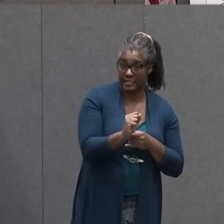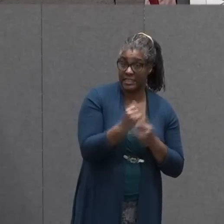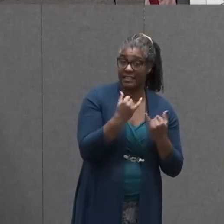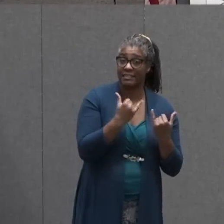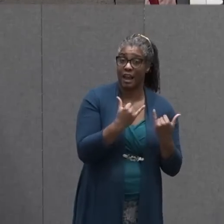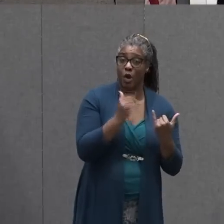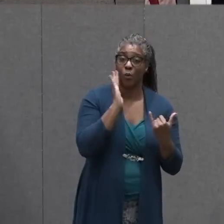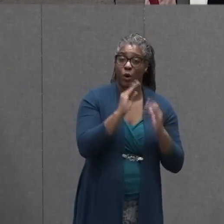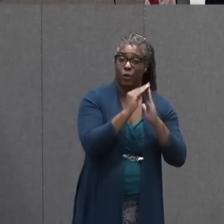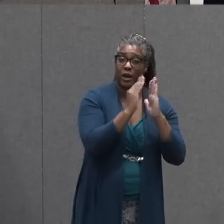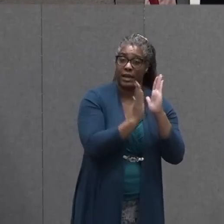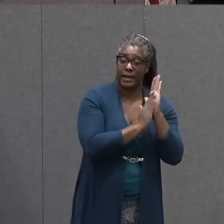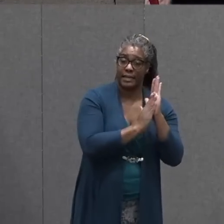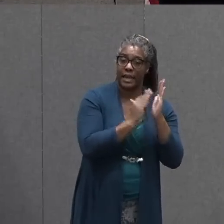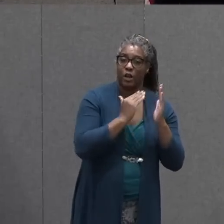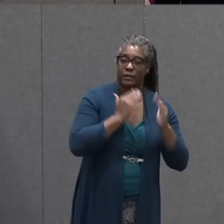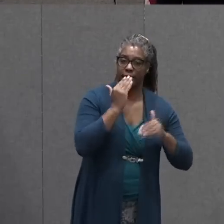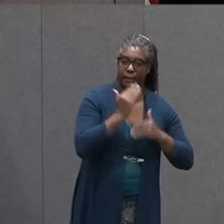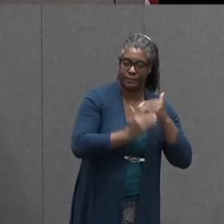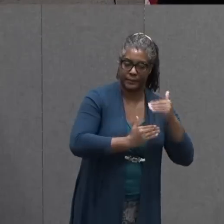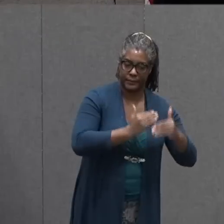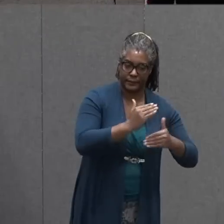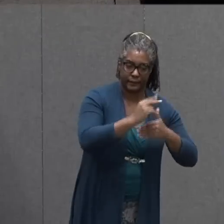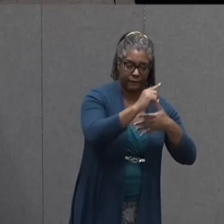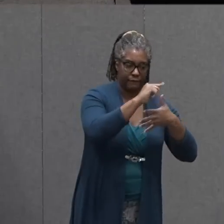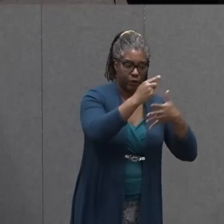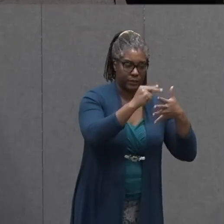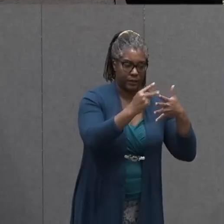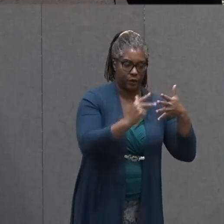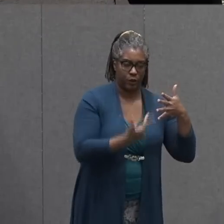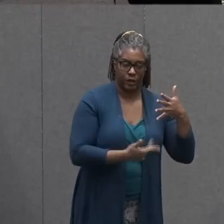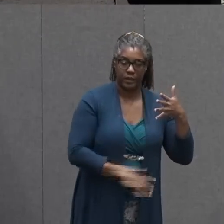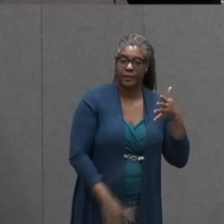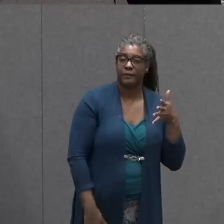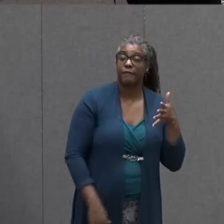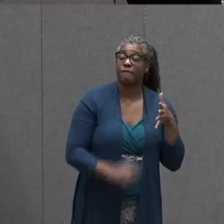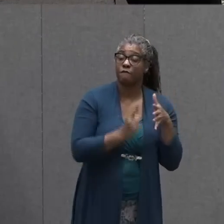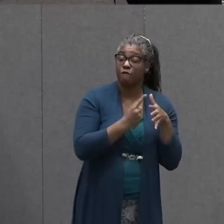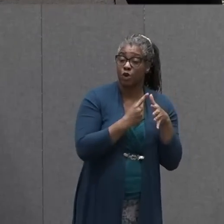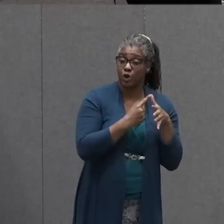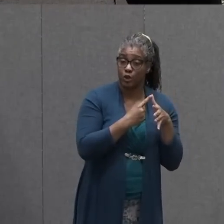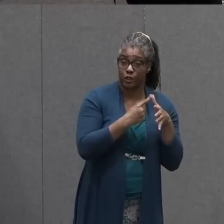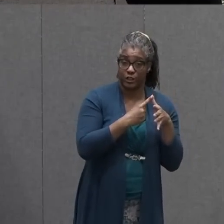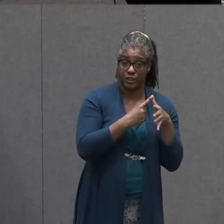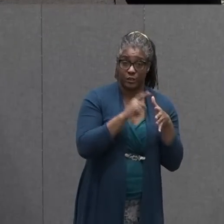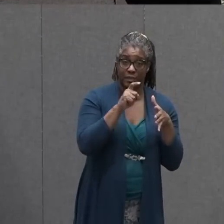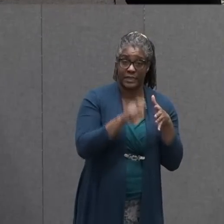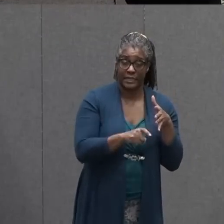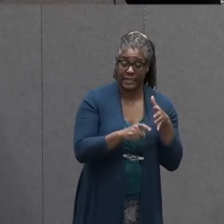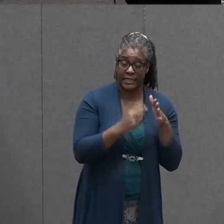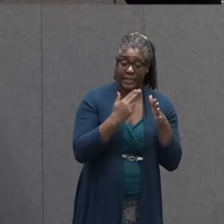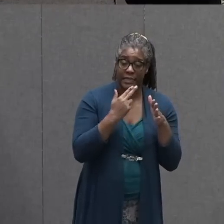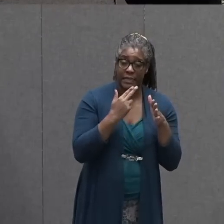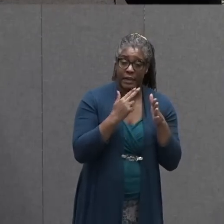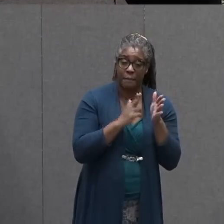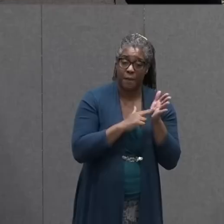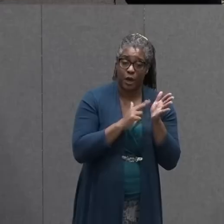is butter. So we need butter. So I'm going to say first,